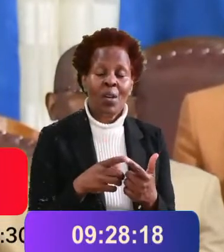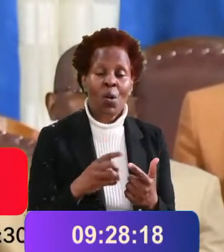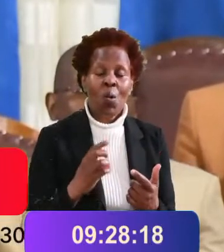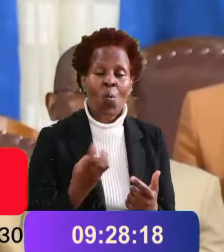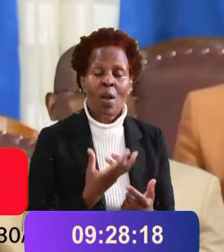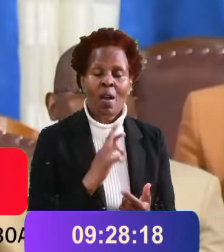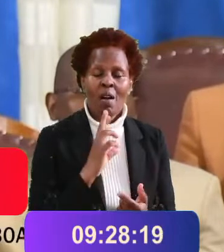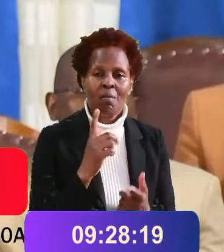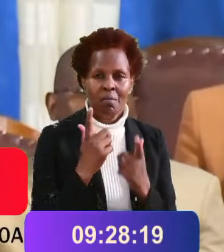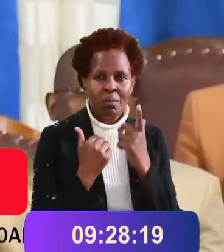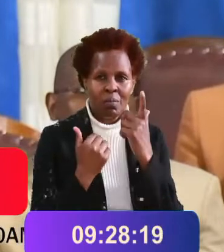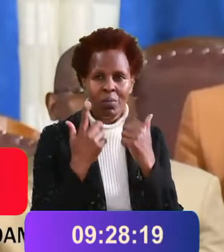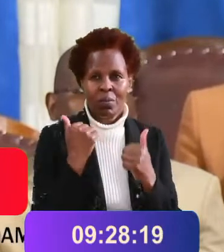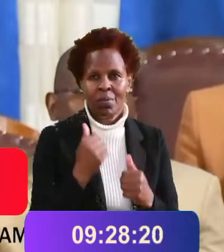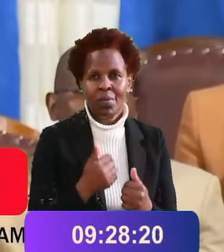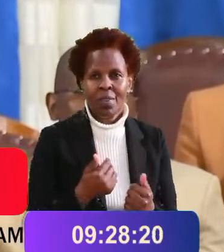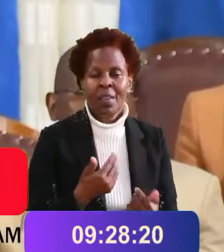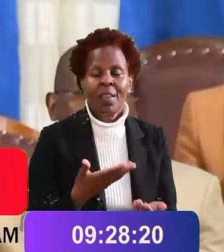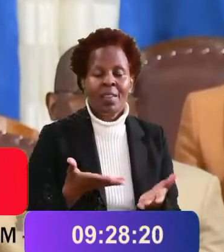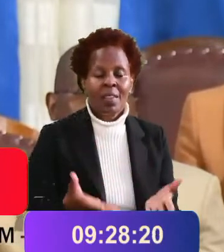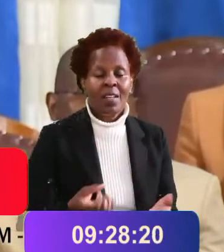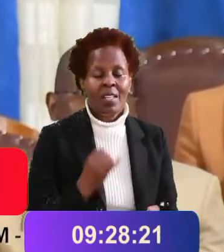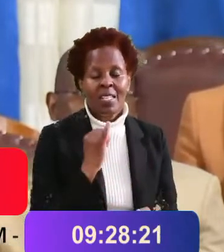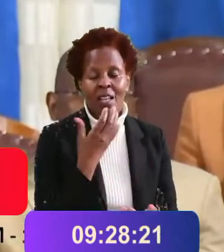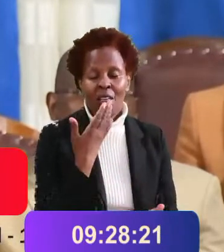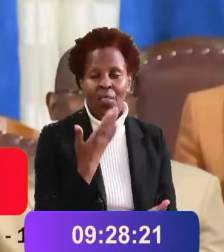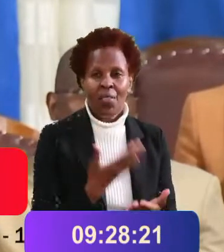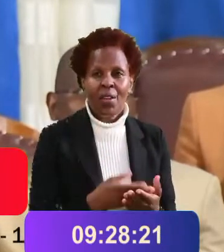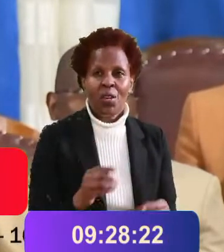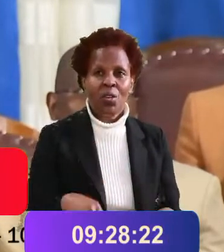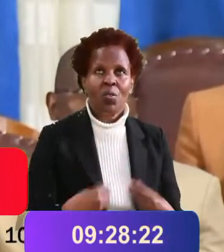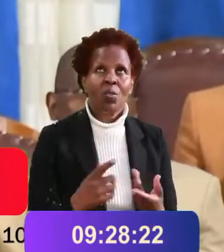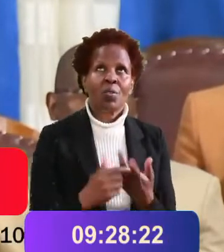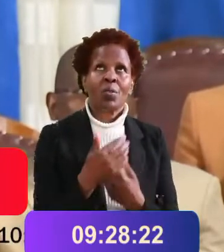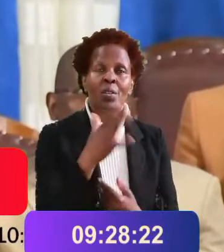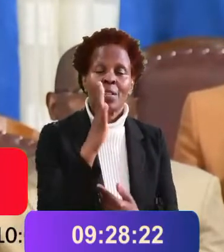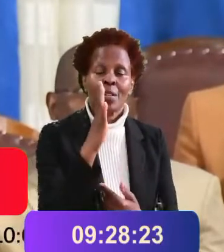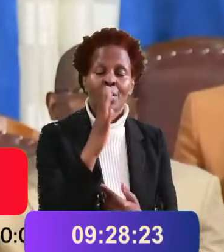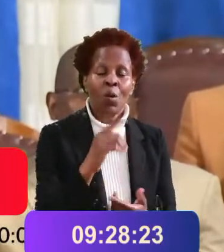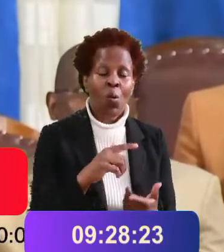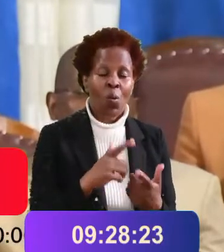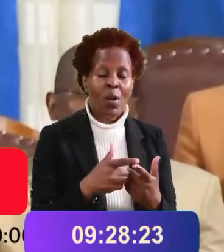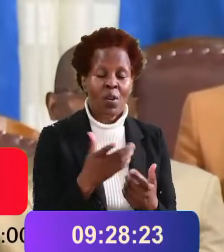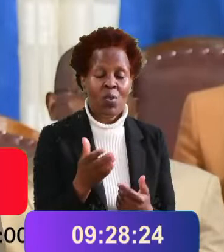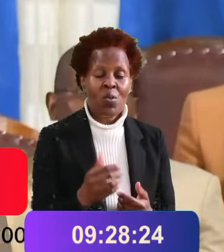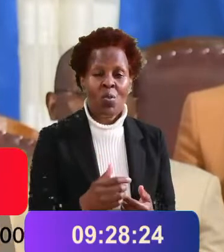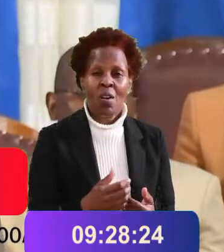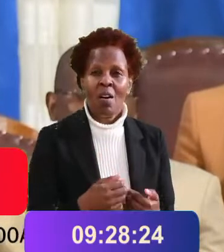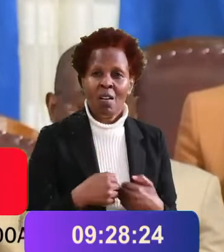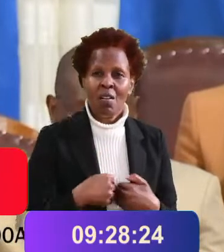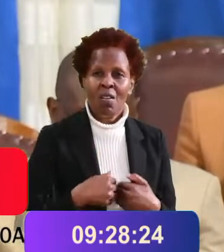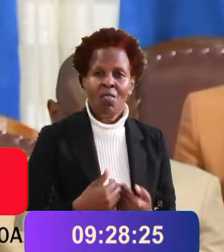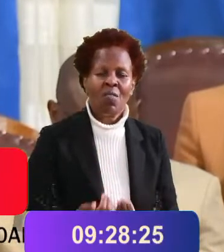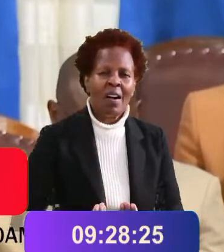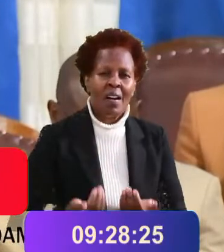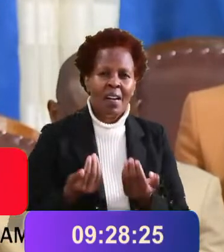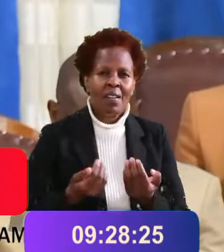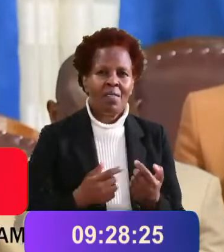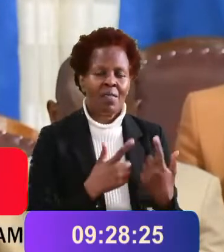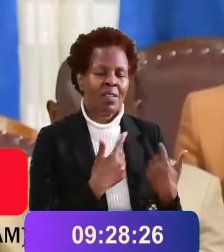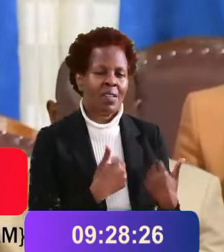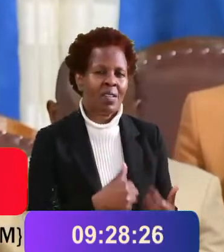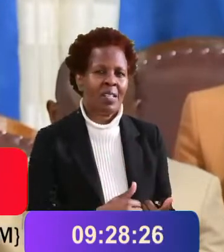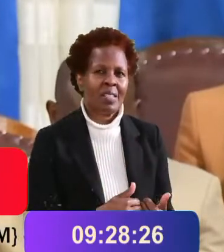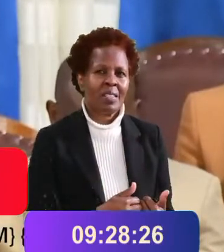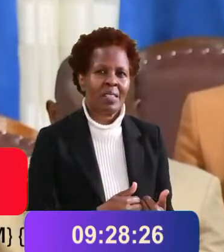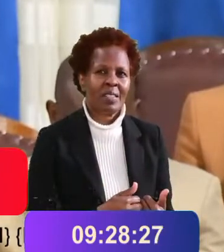tears. There is a thank you that is offered with a heavy heart. There is a thank you that is